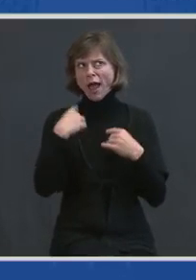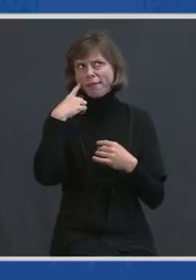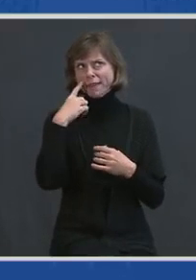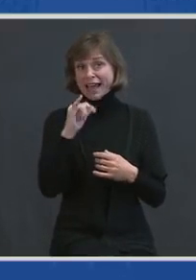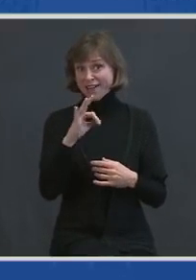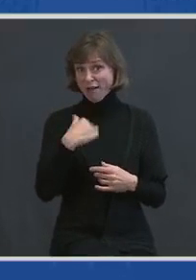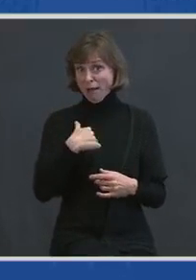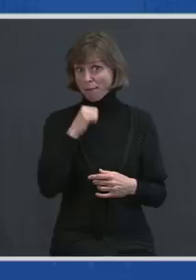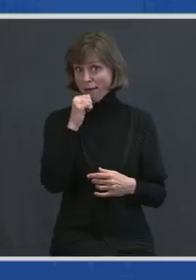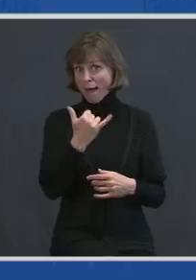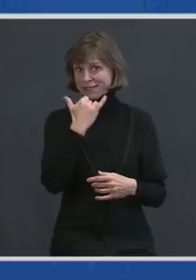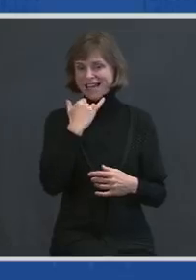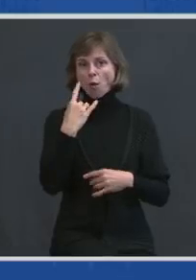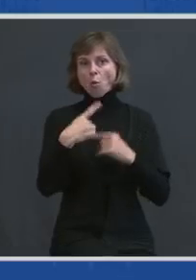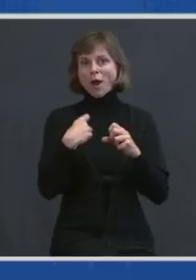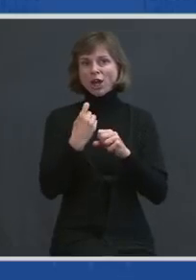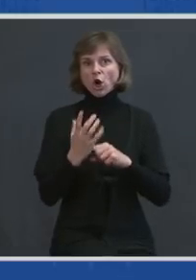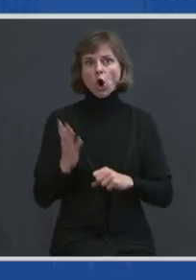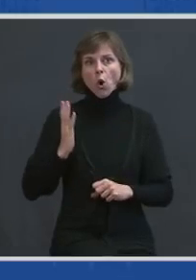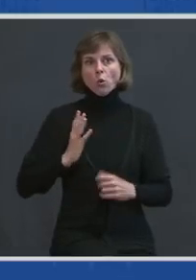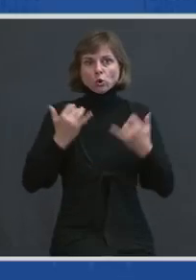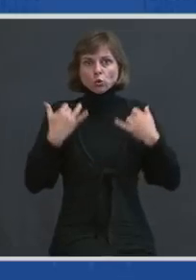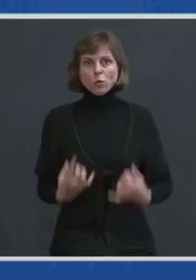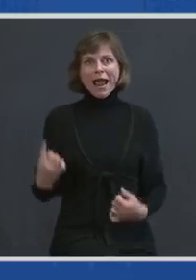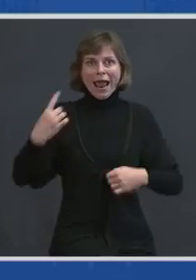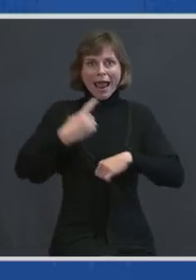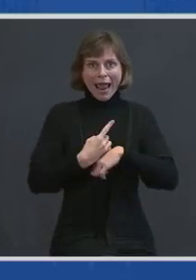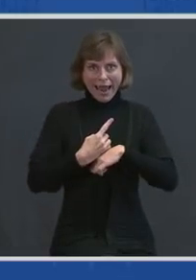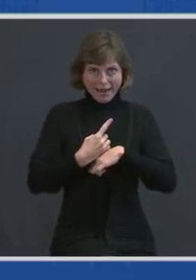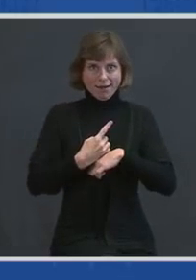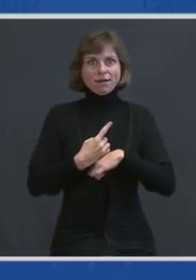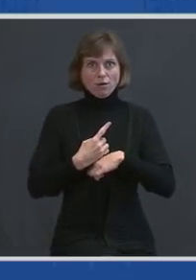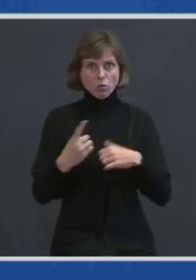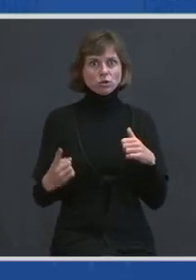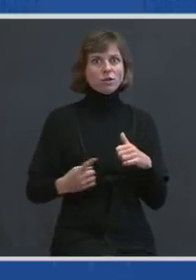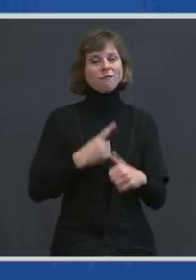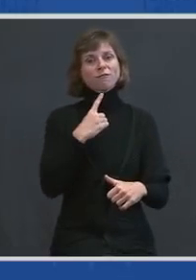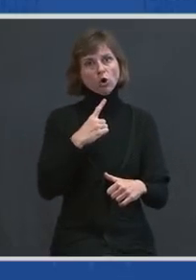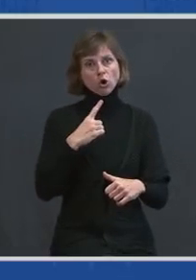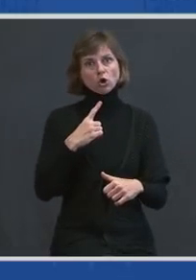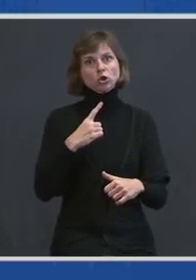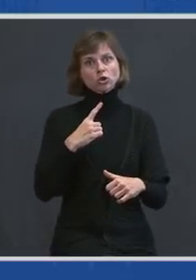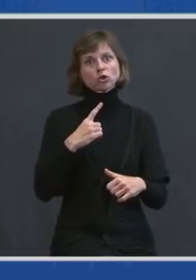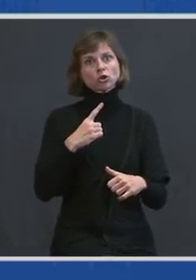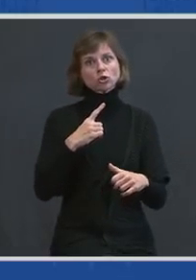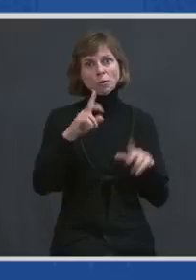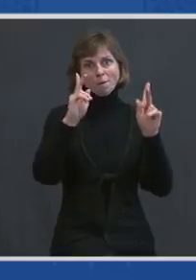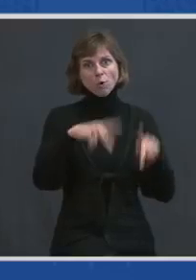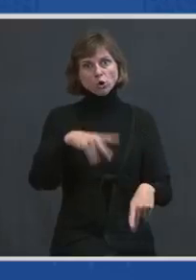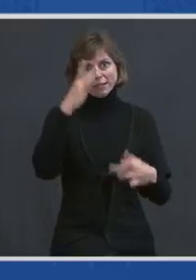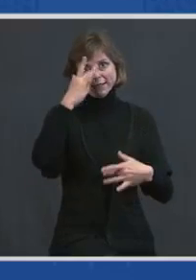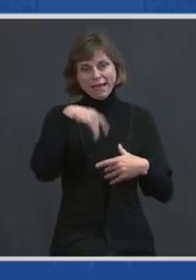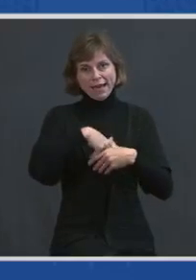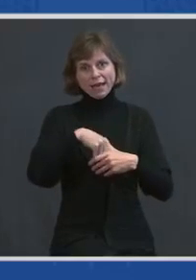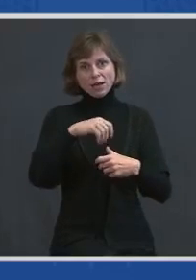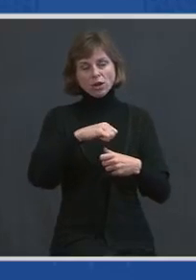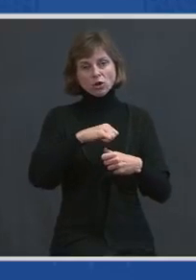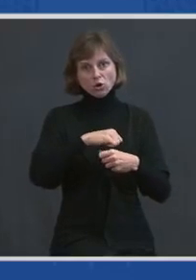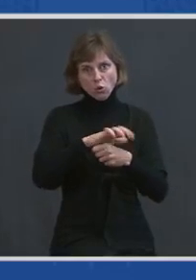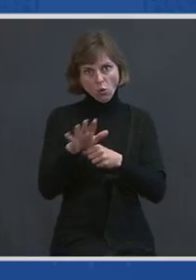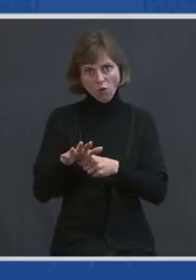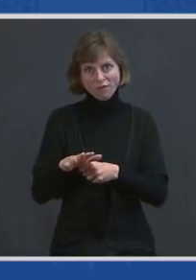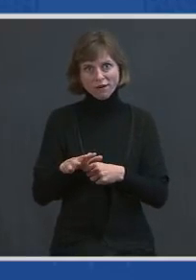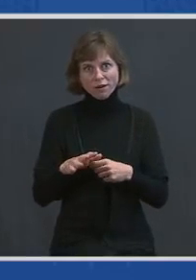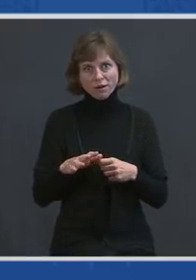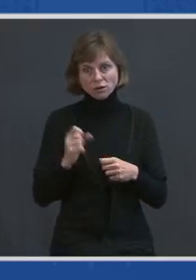mistaken, a year ago today is when the first case of COVID came to Maryland, mm-hmm. right? And two days later in DC, since day one,